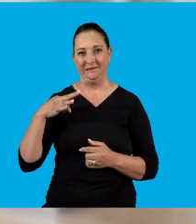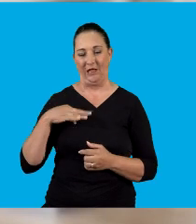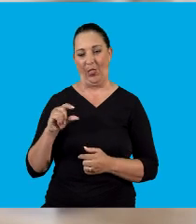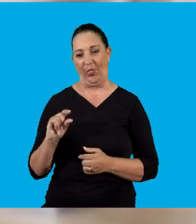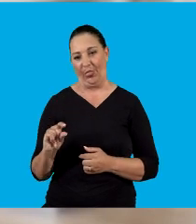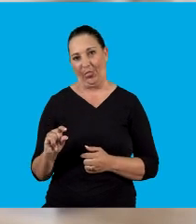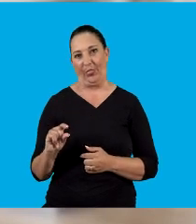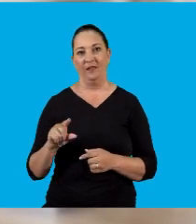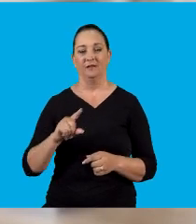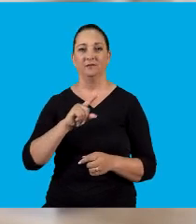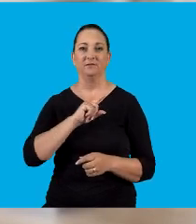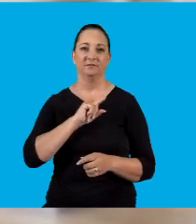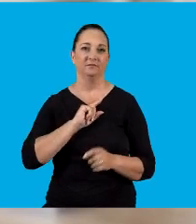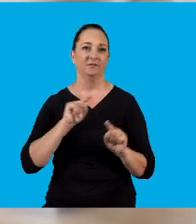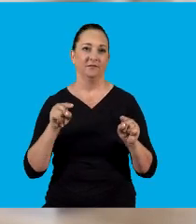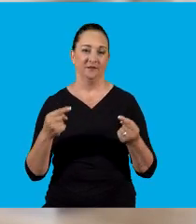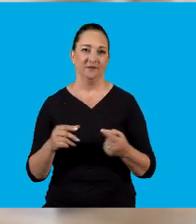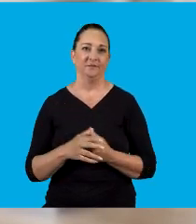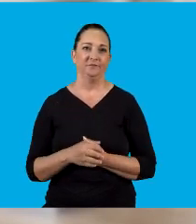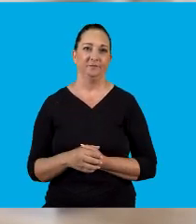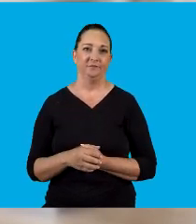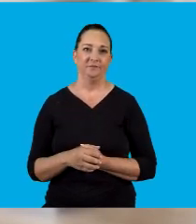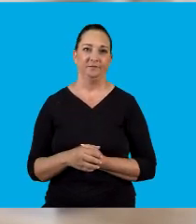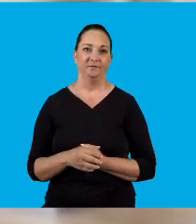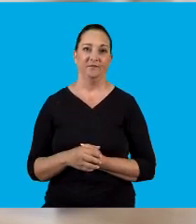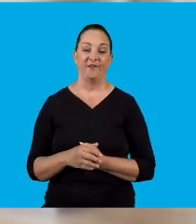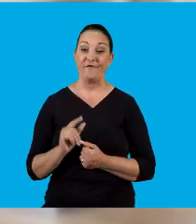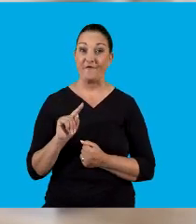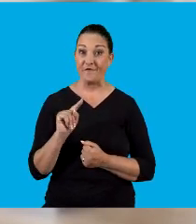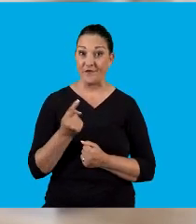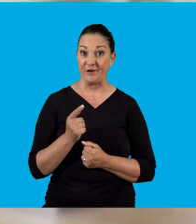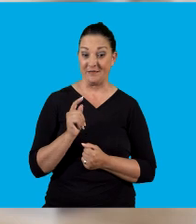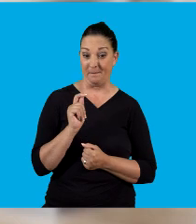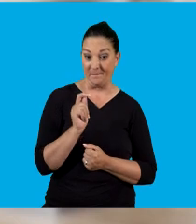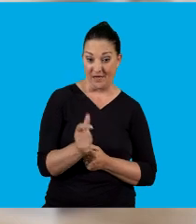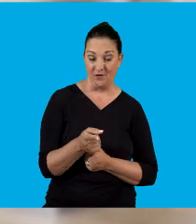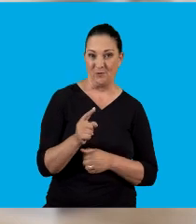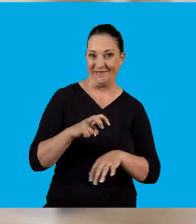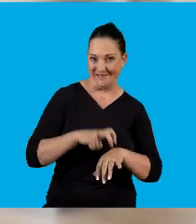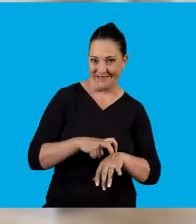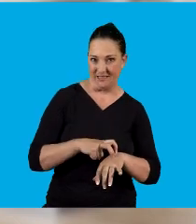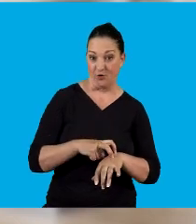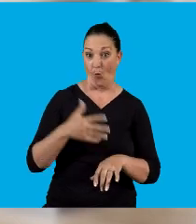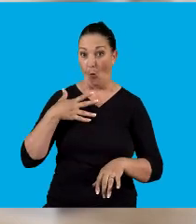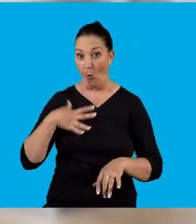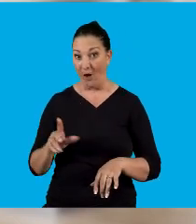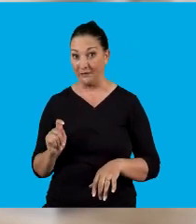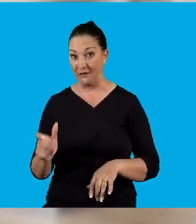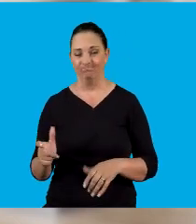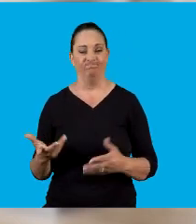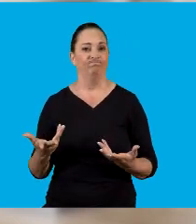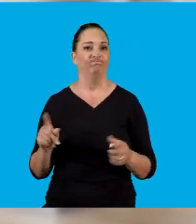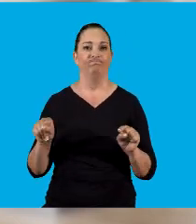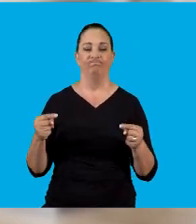because of the low income level. So they make sure that they buy whatever it is that they need instead of what they want.